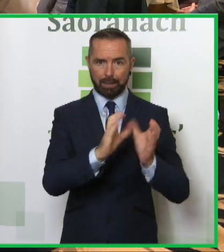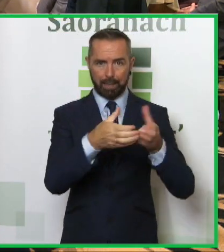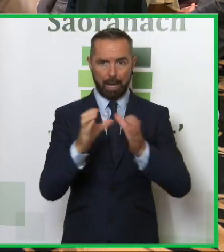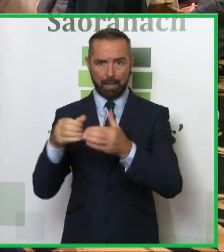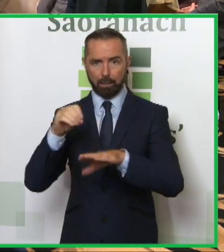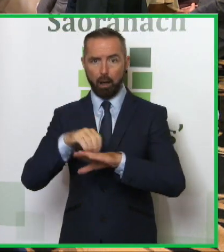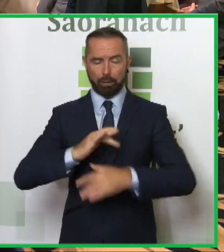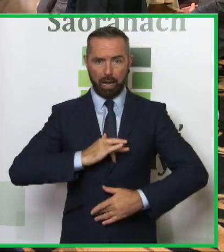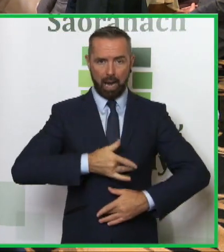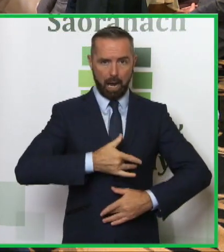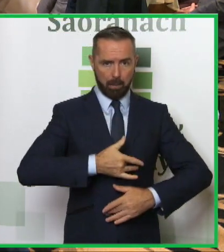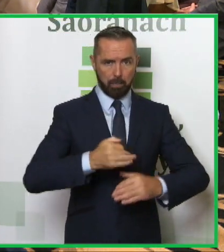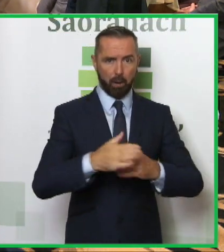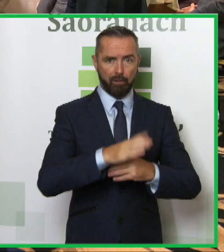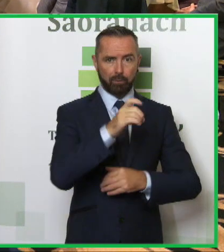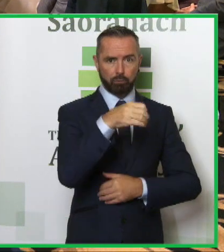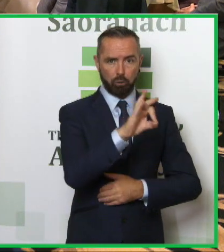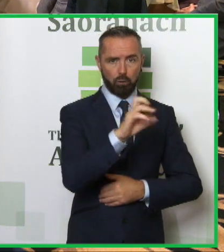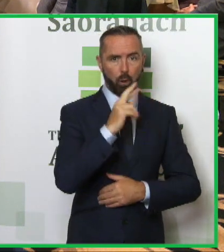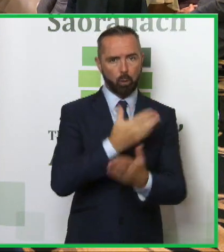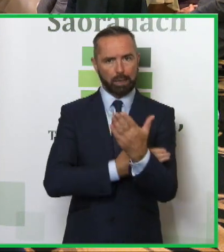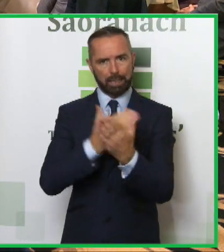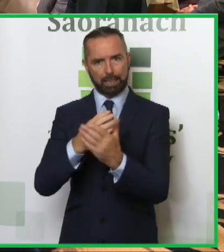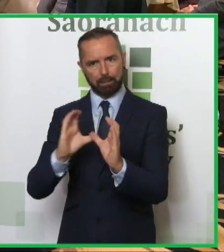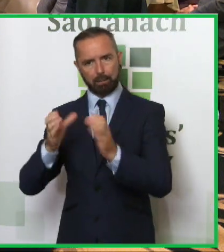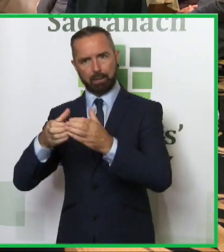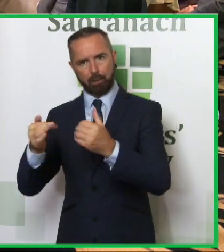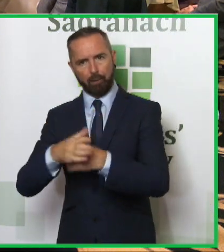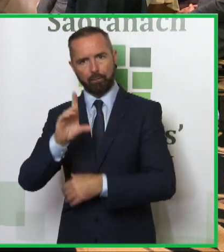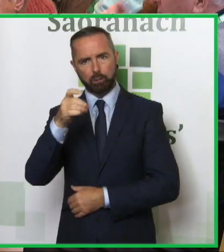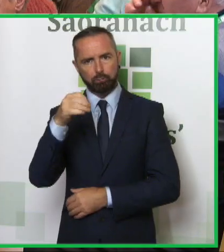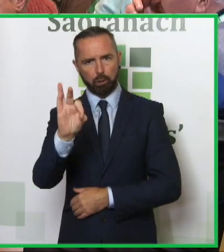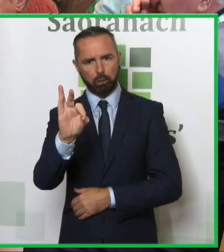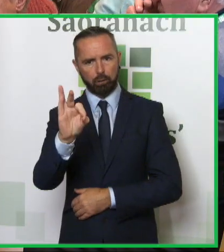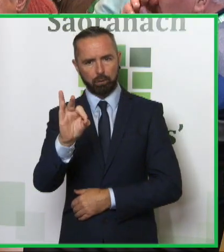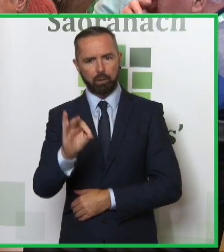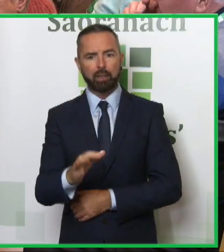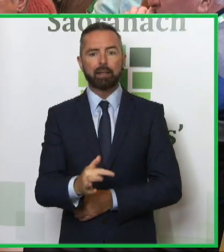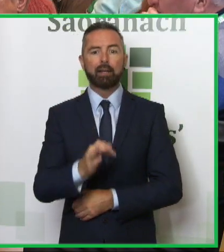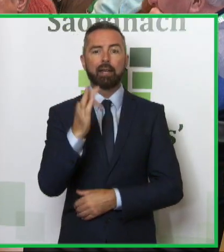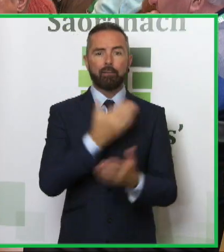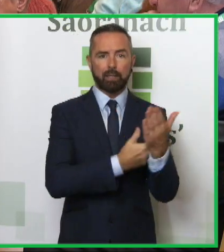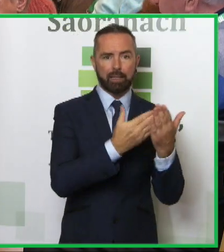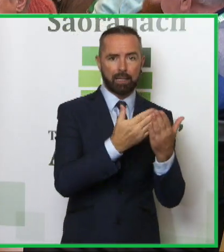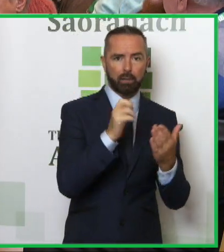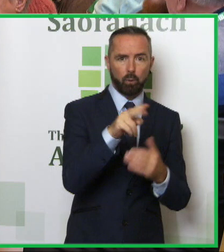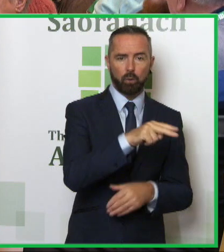on the harms of drugs or the legal classification. So whether or not it's legal or